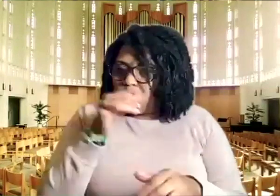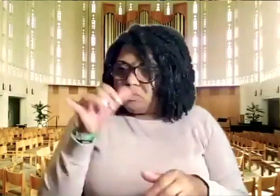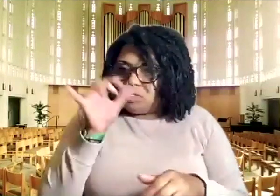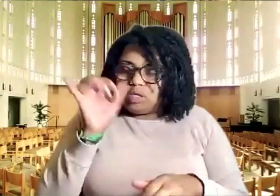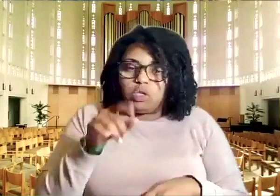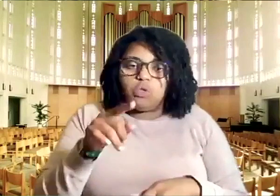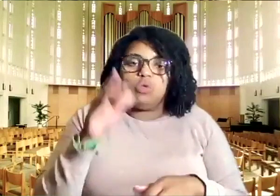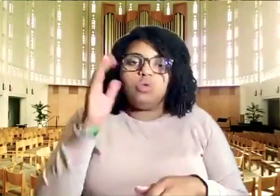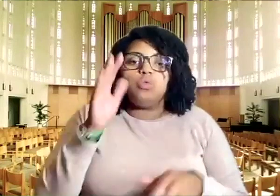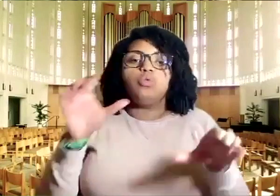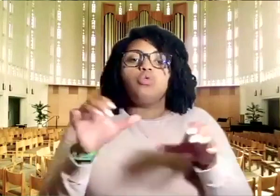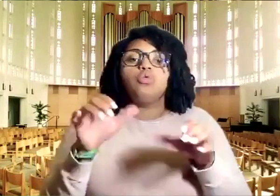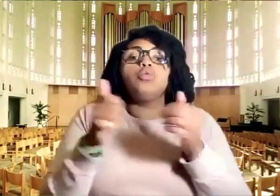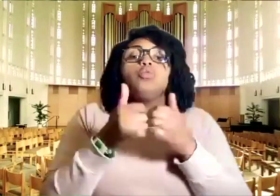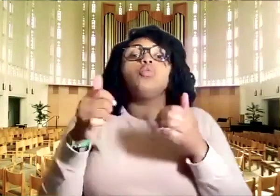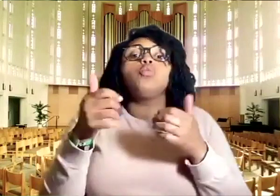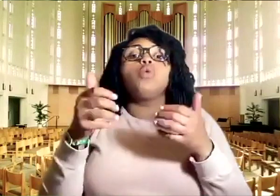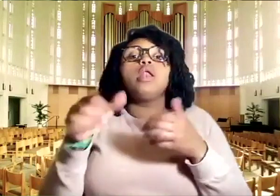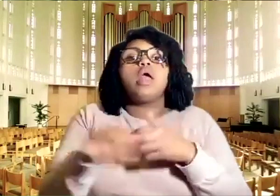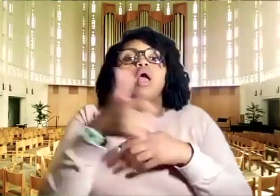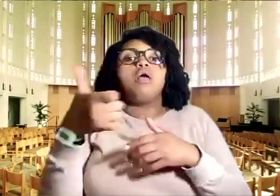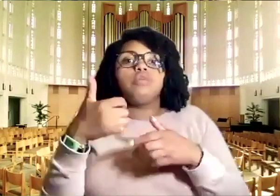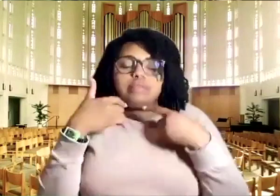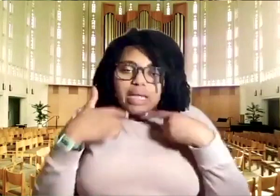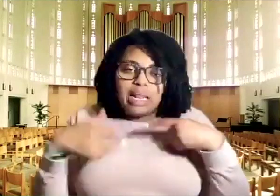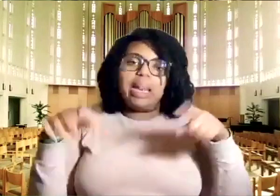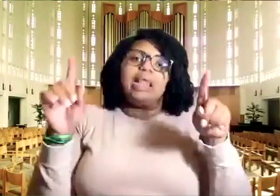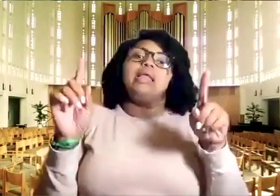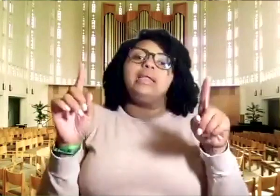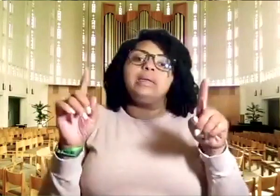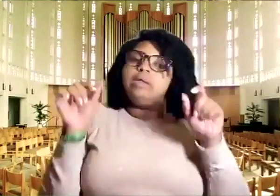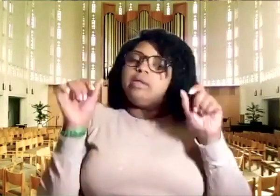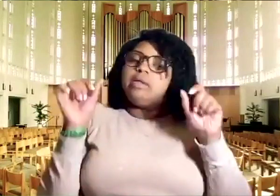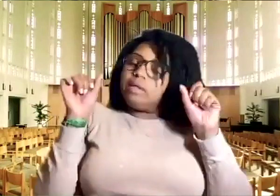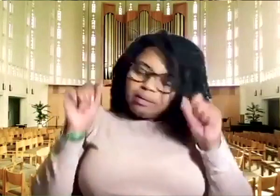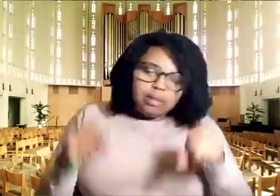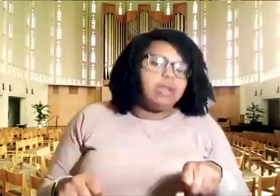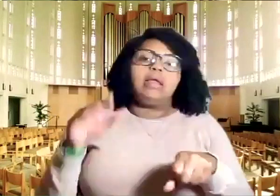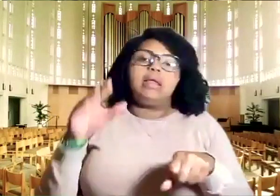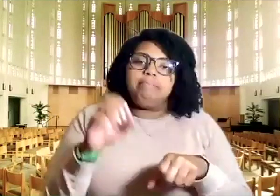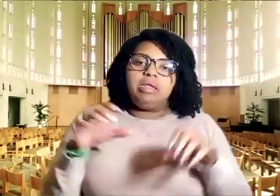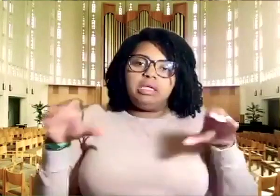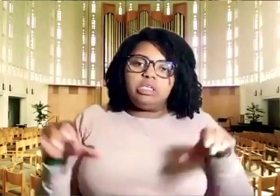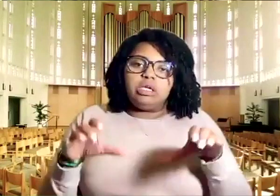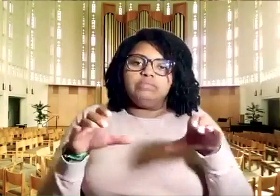what others claim cannot